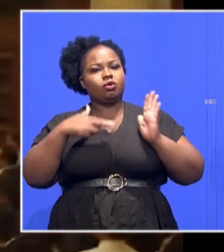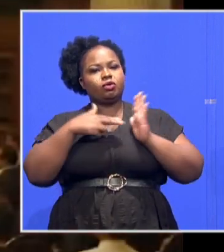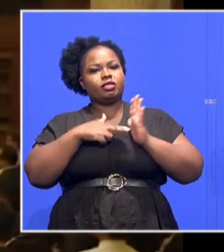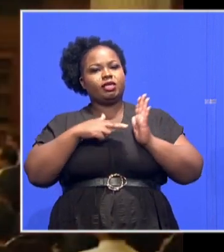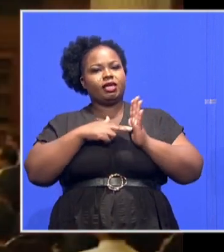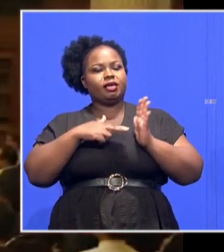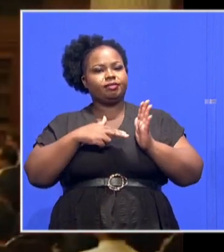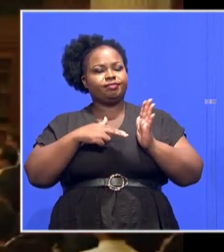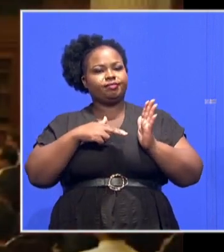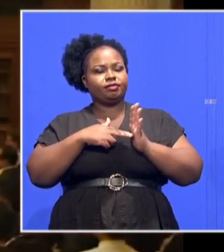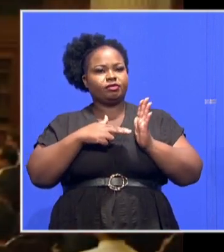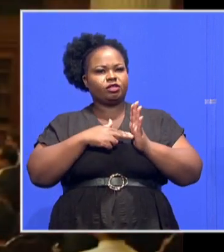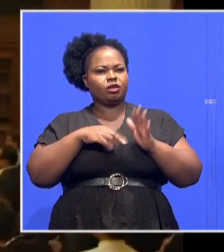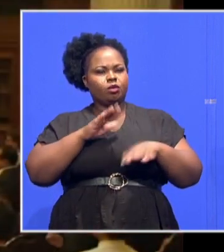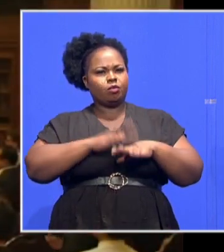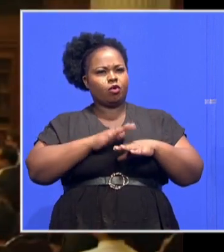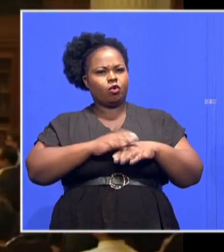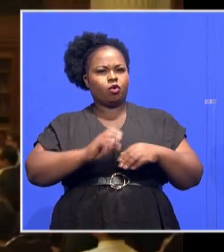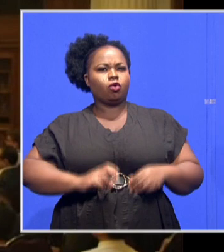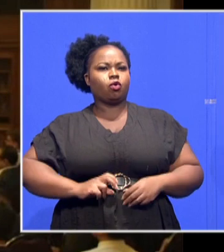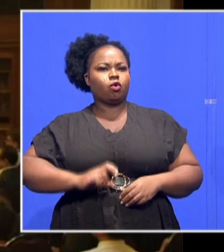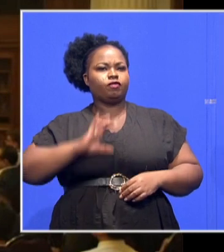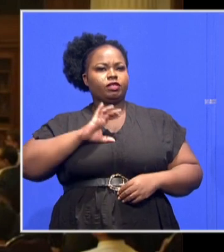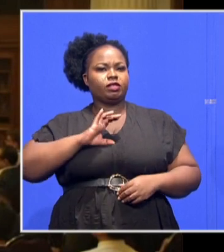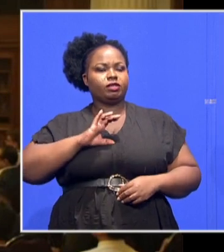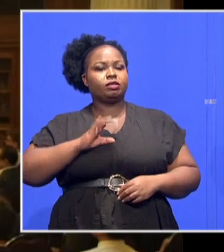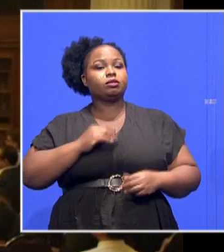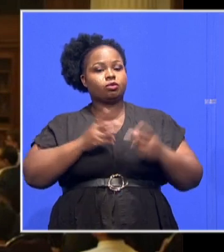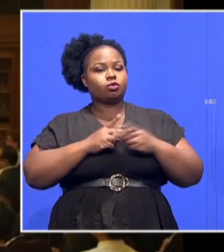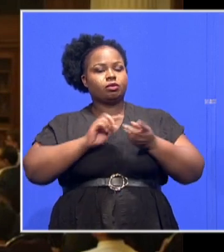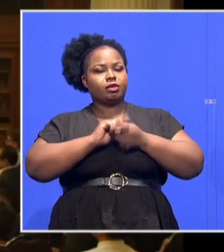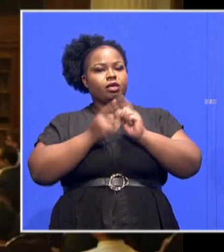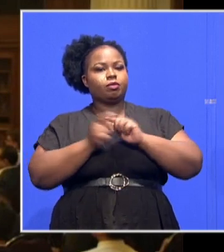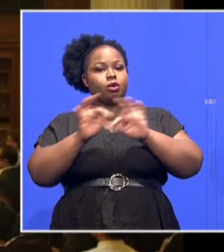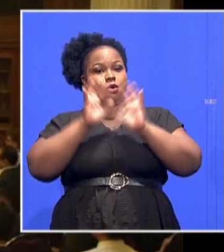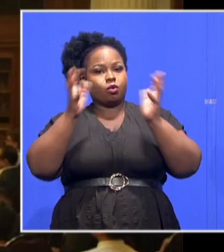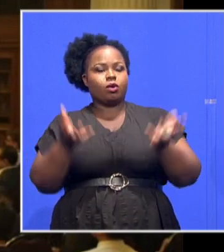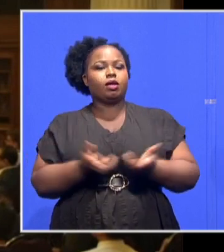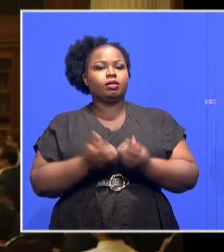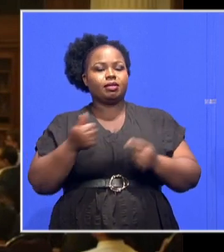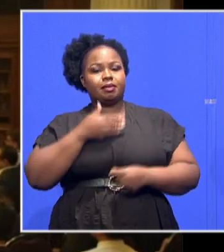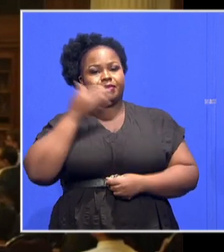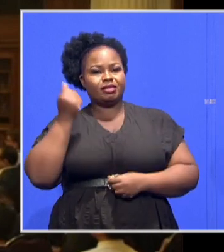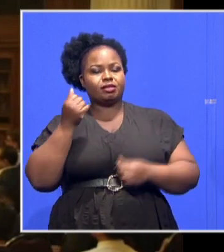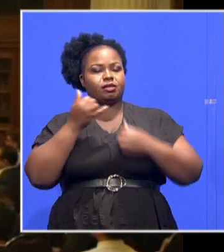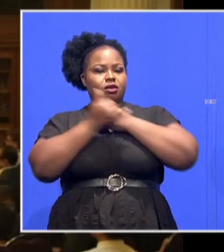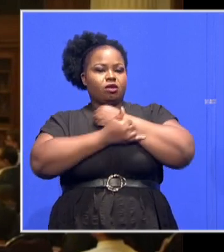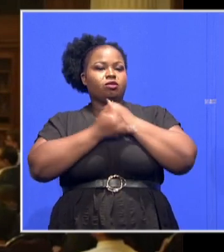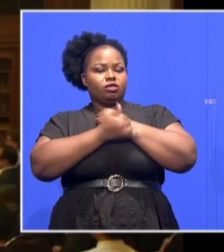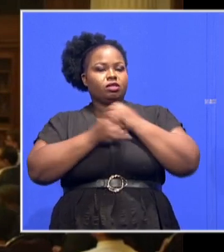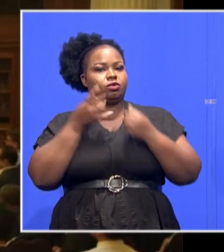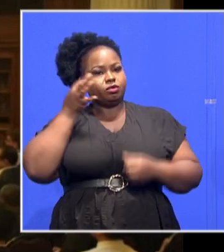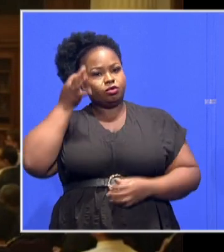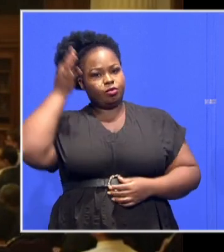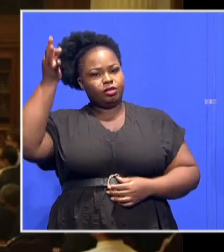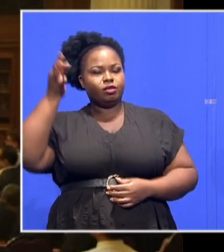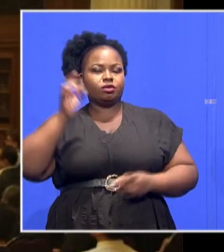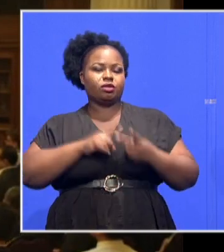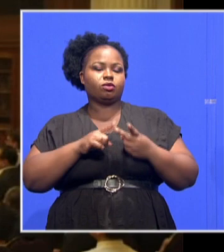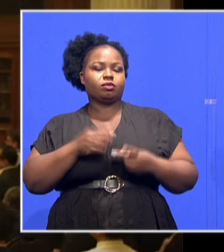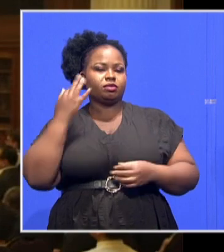ever more confident in our ability to become the world-class winning nation that we dreamed of